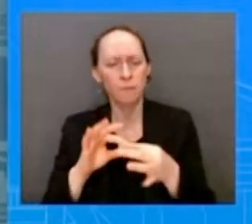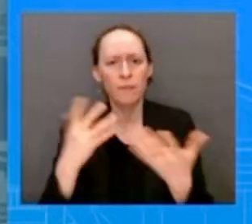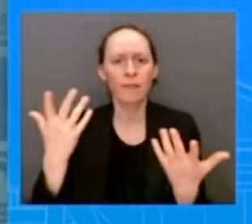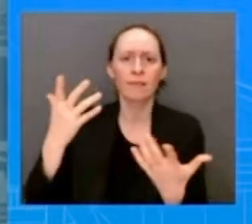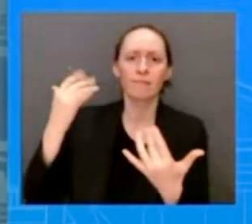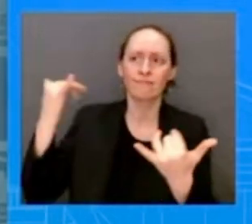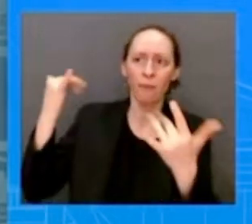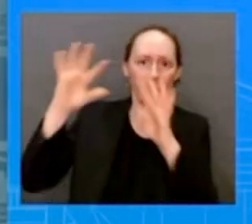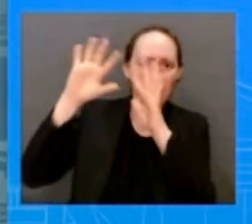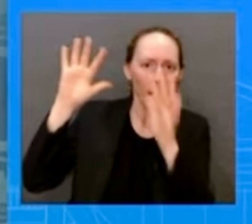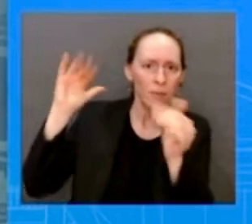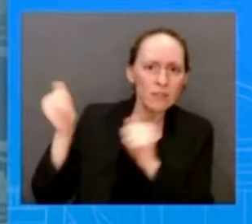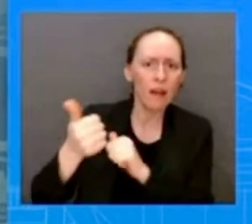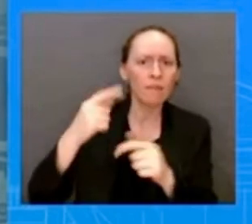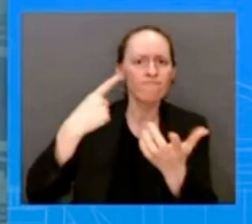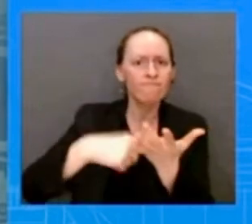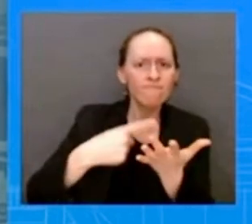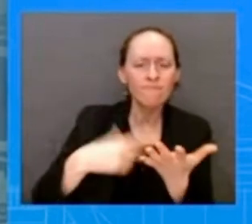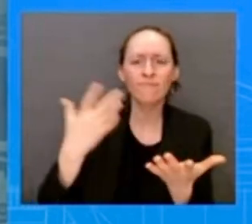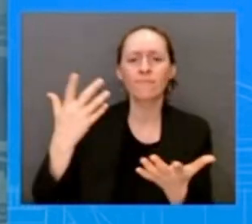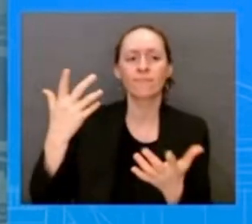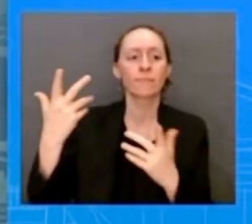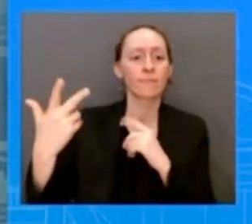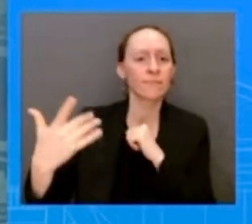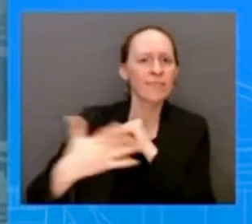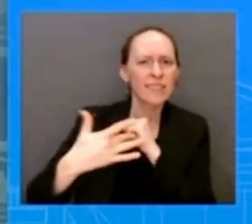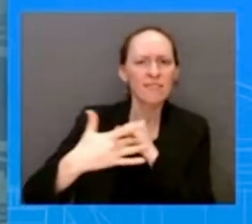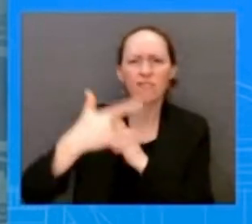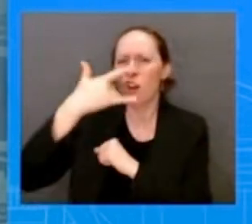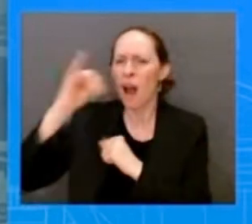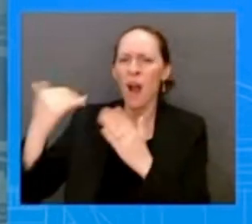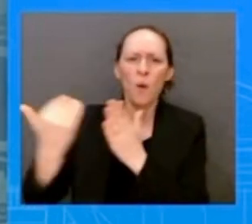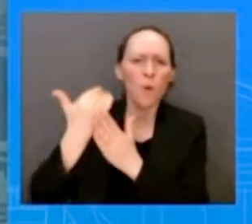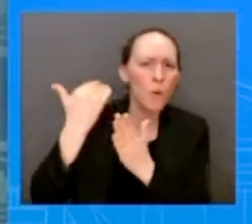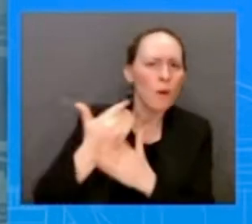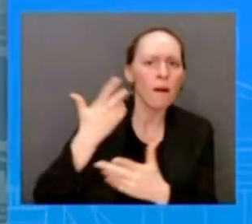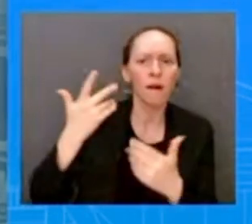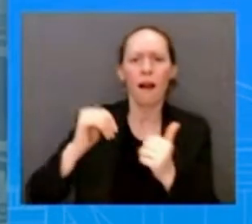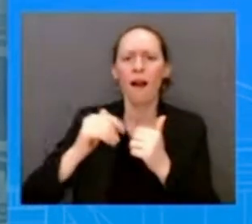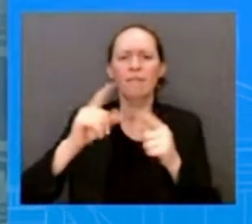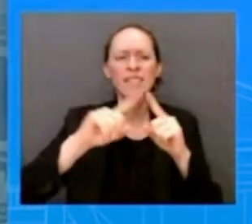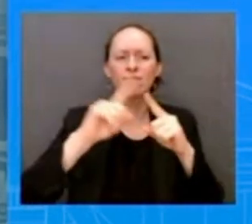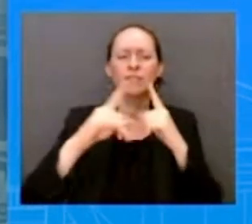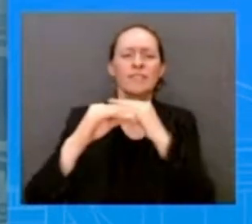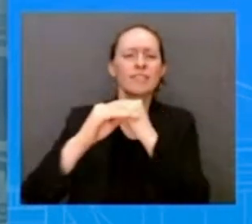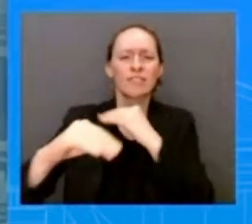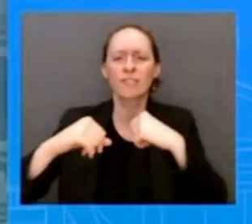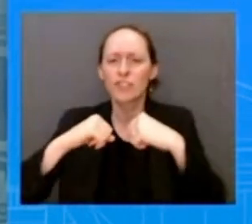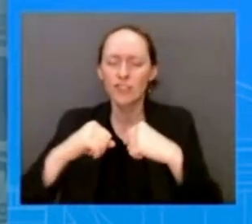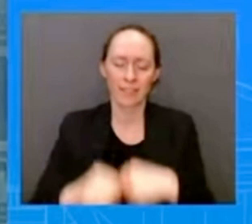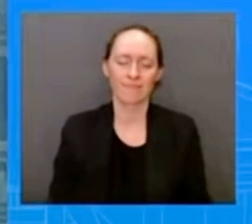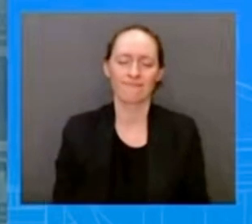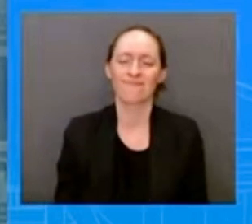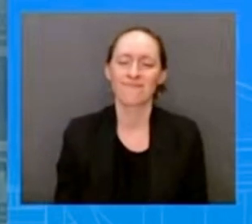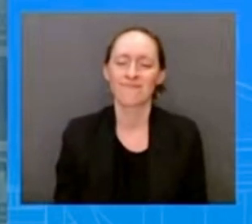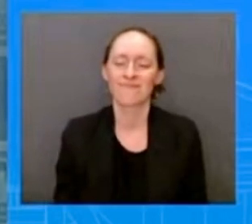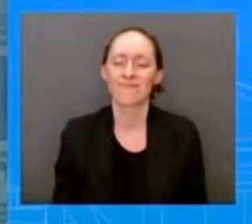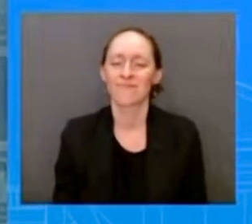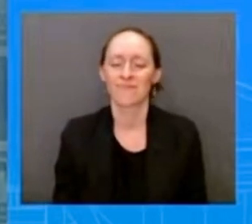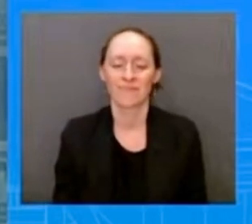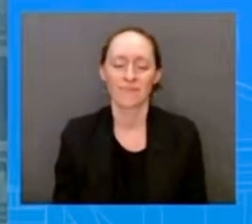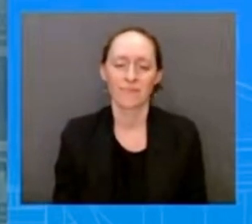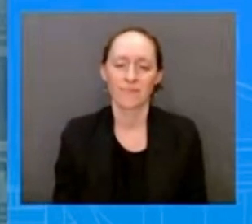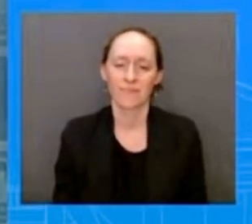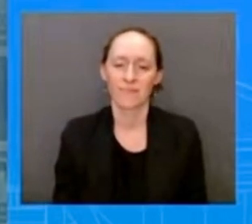energy security that they both established a year ago. Just one quick follow-up here. I think you also saw that today the President released